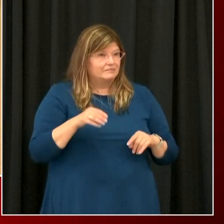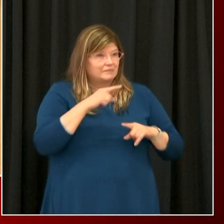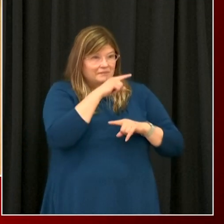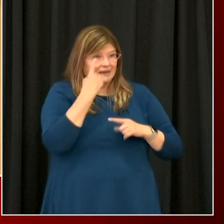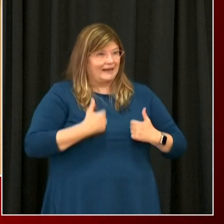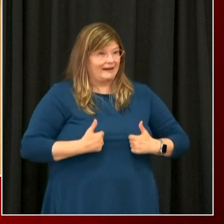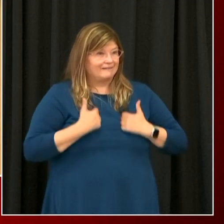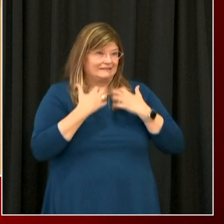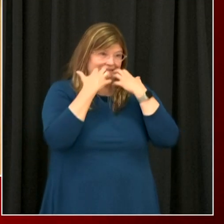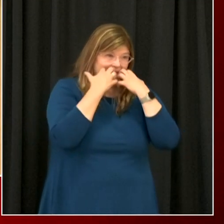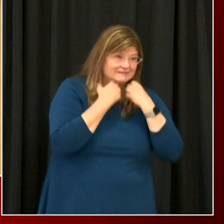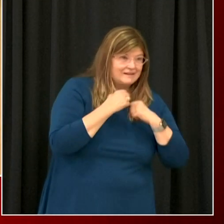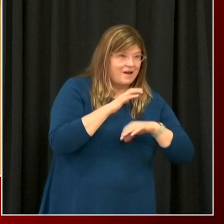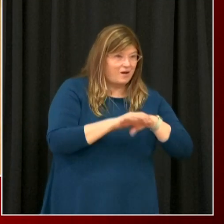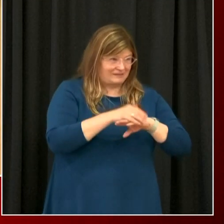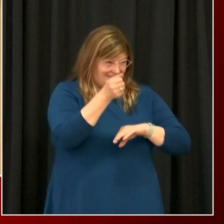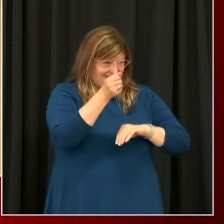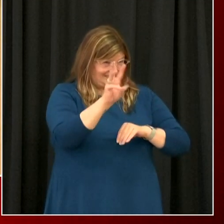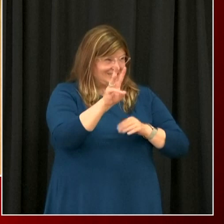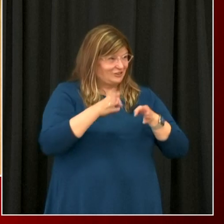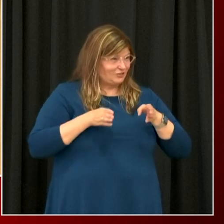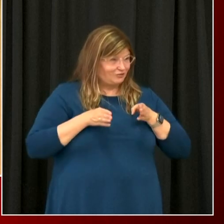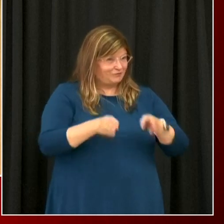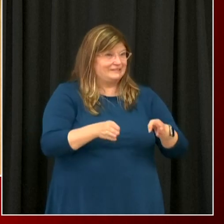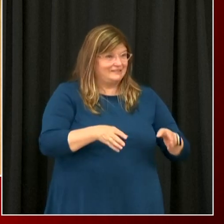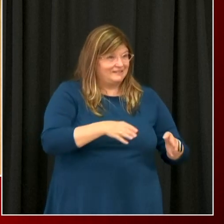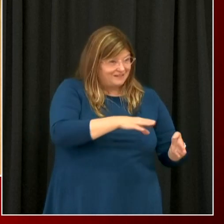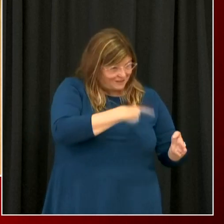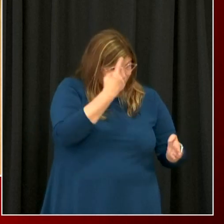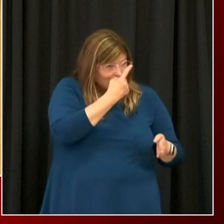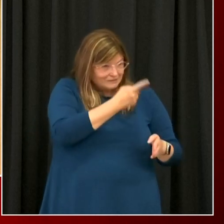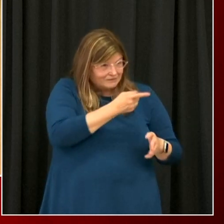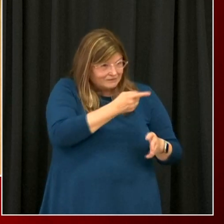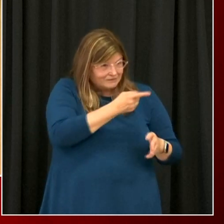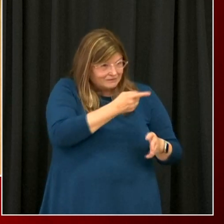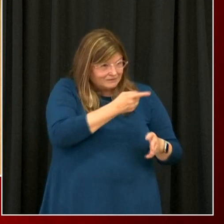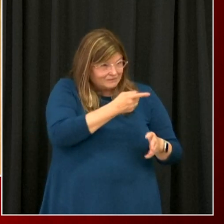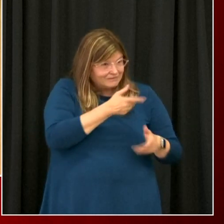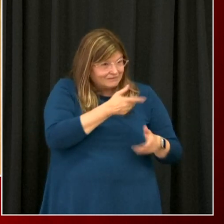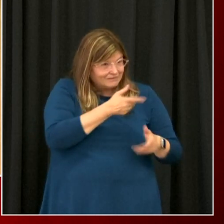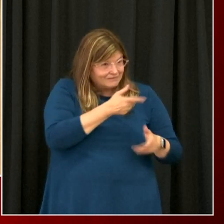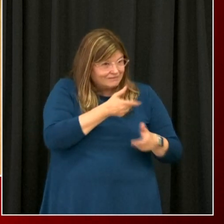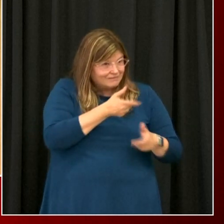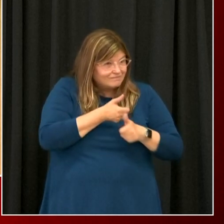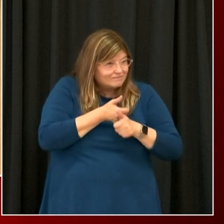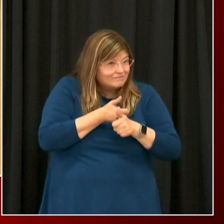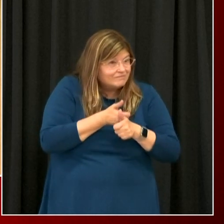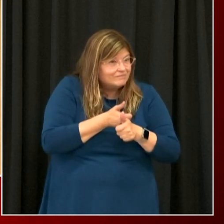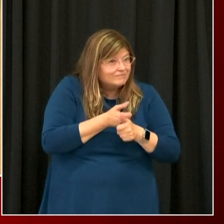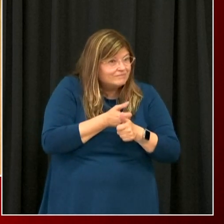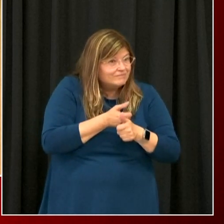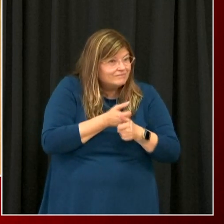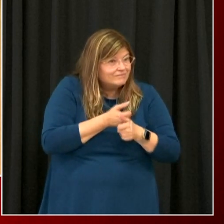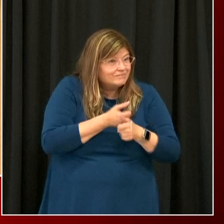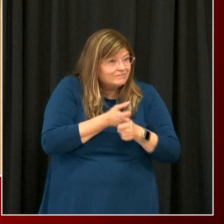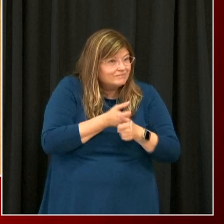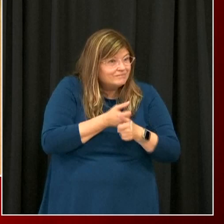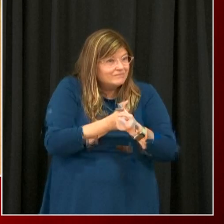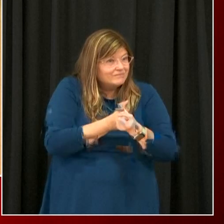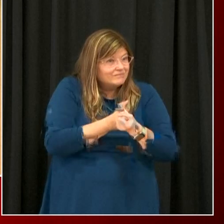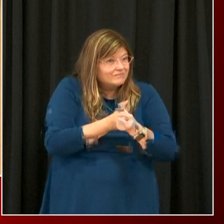proposals before the council to reform policing, including requiring that an officer involved in the use of force name be disclosed